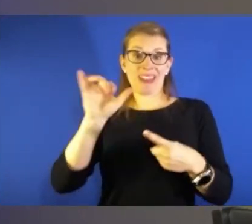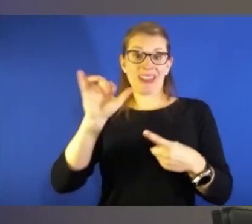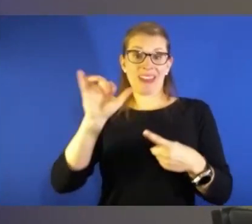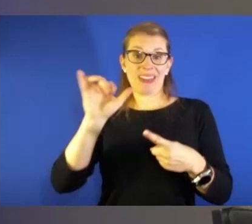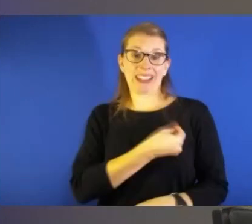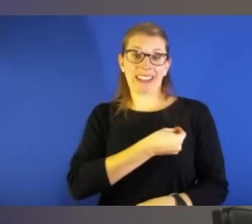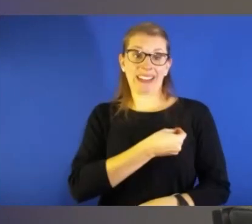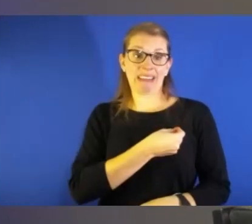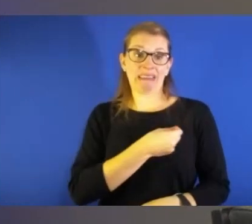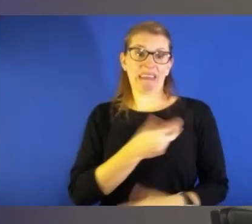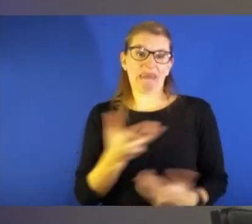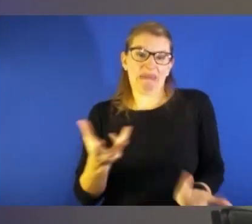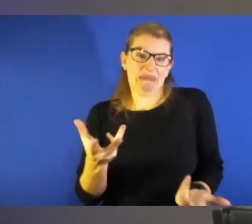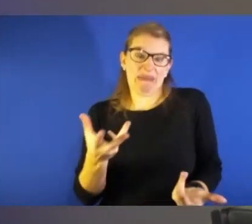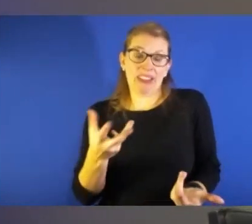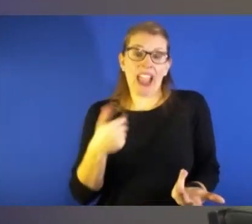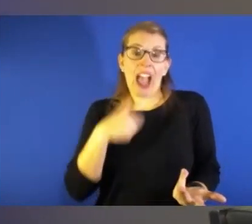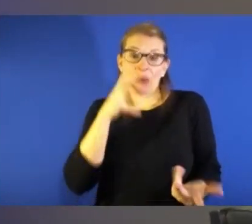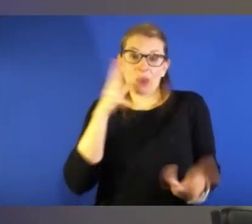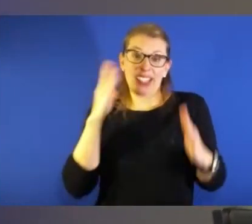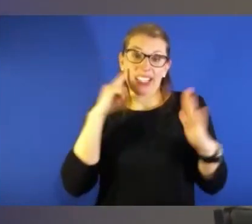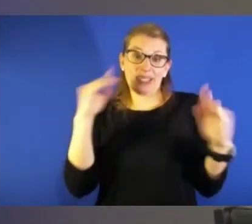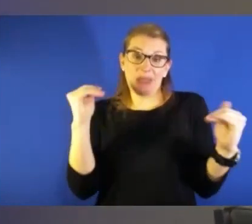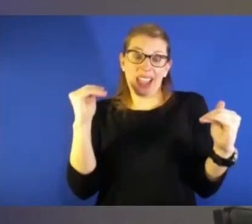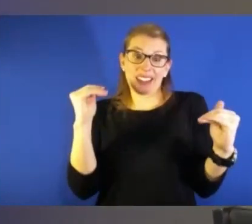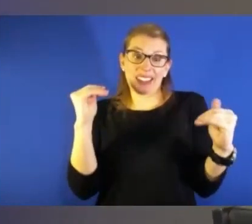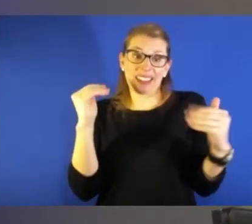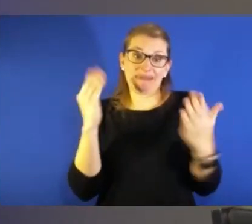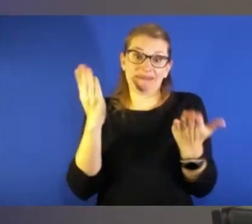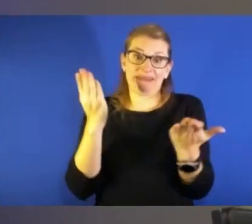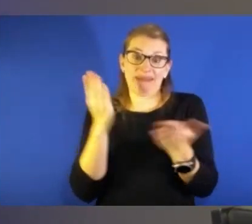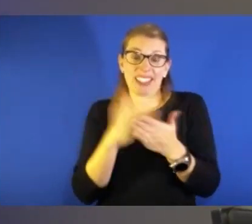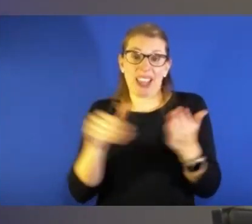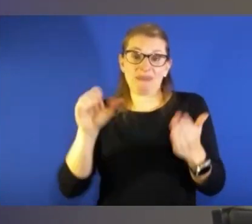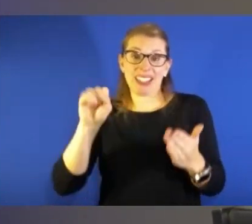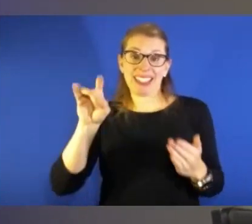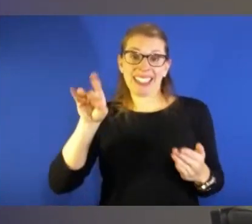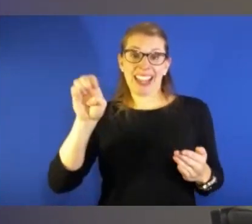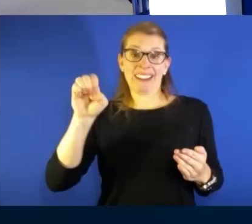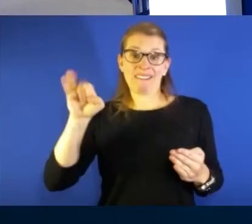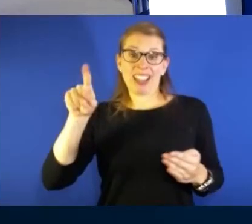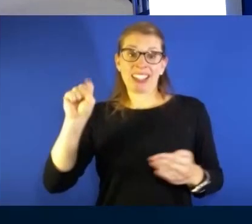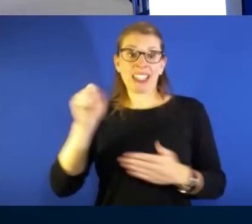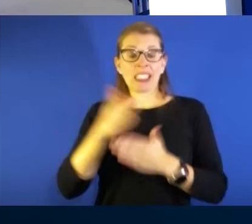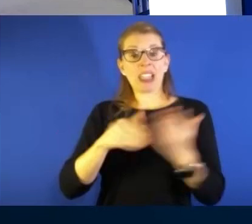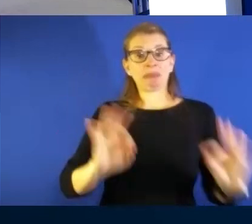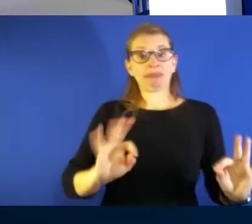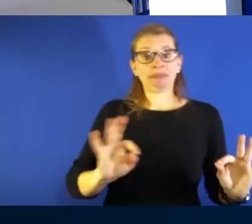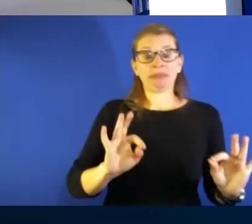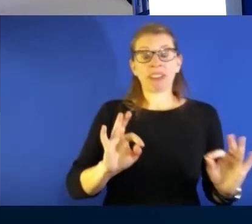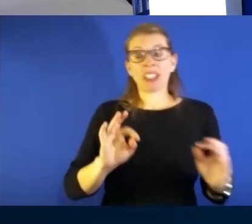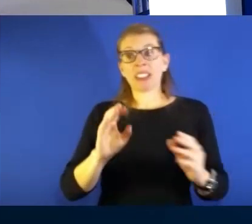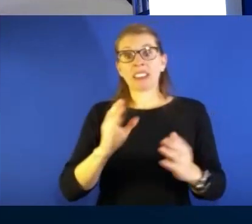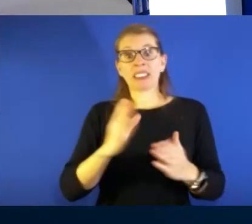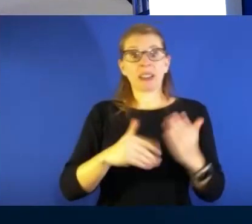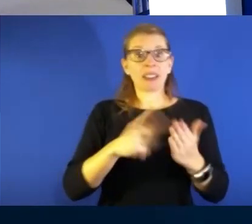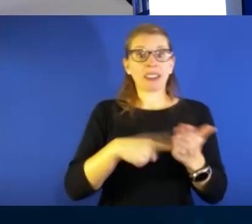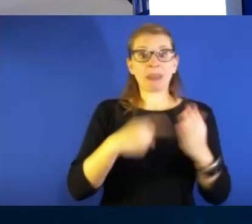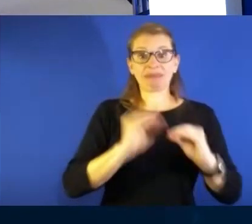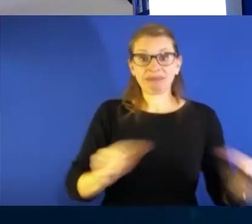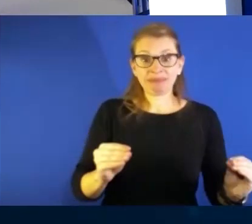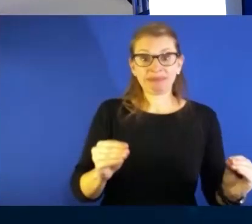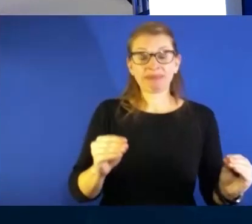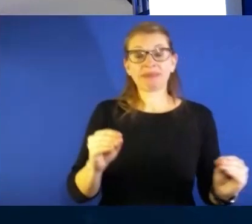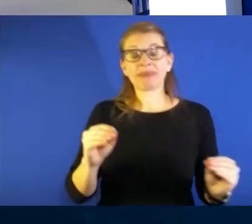probably just expect. Sometimes you don't get anything, and sometimes you feel terrible afterwards. Yeah, I wouldn't draw any